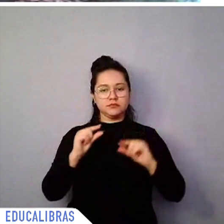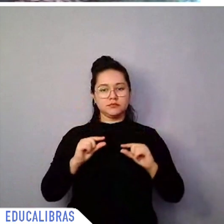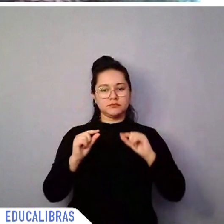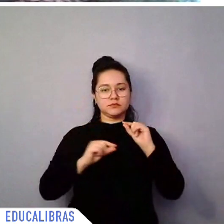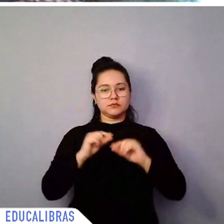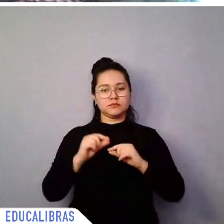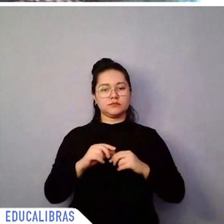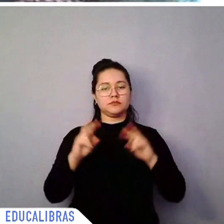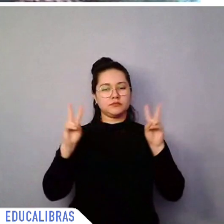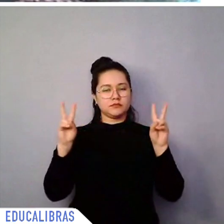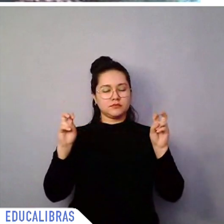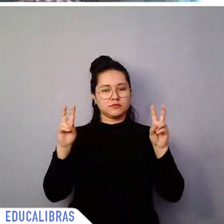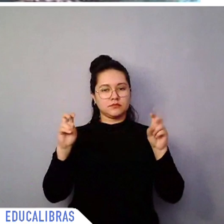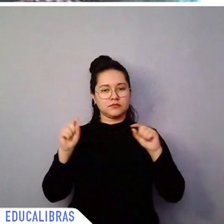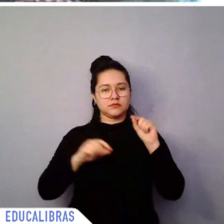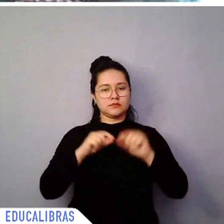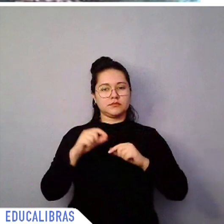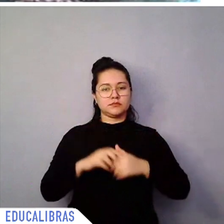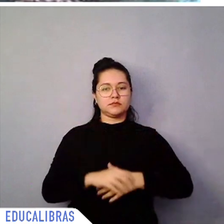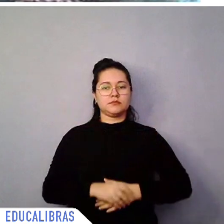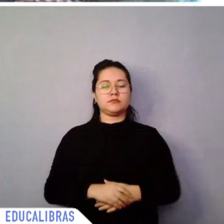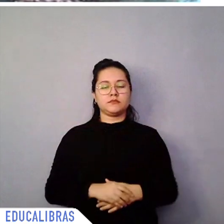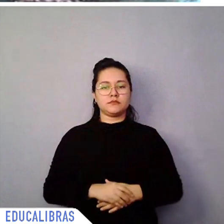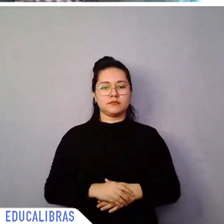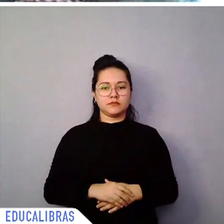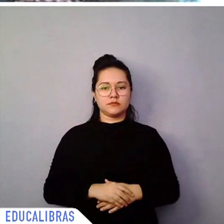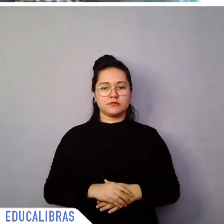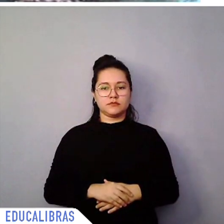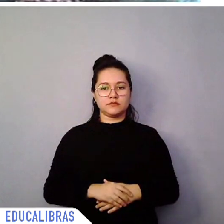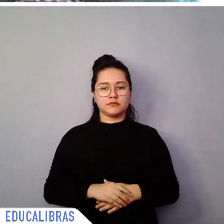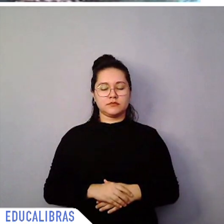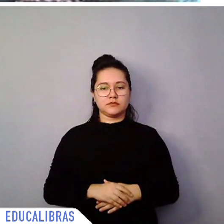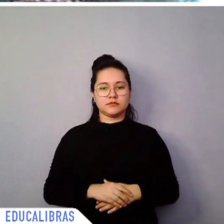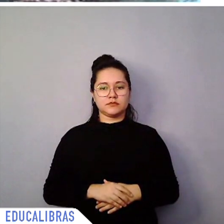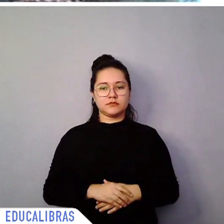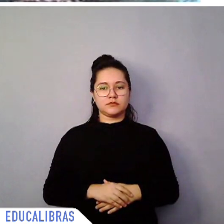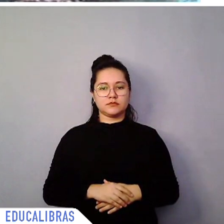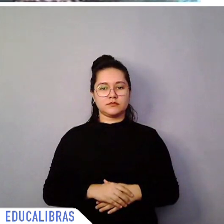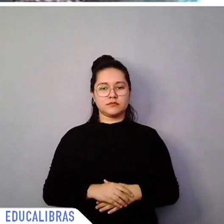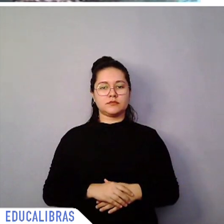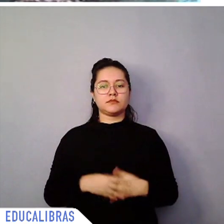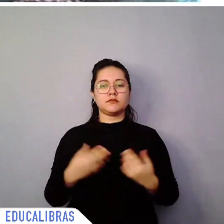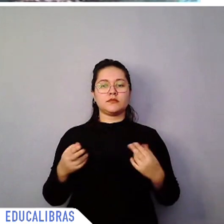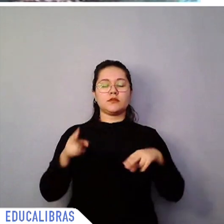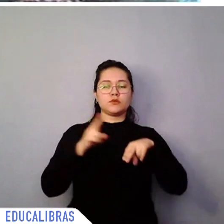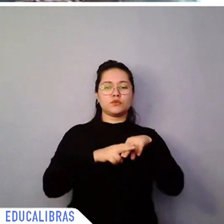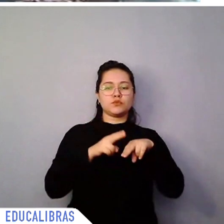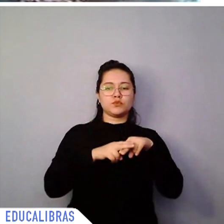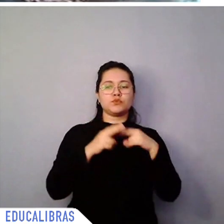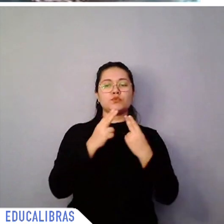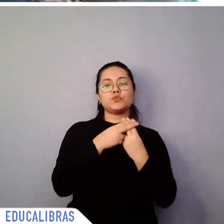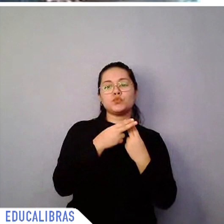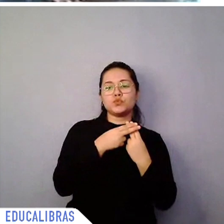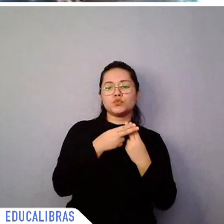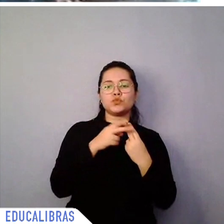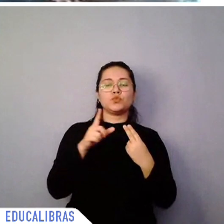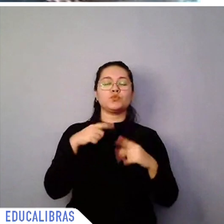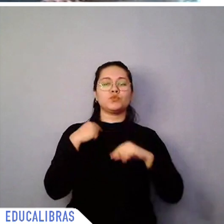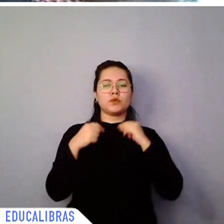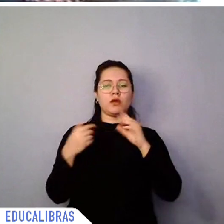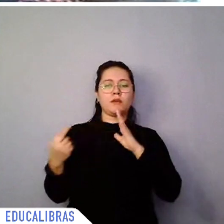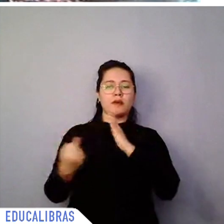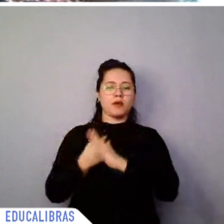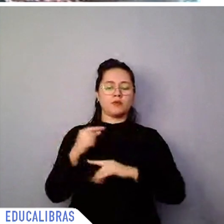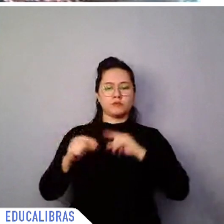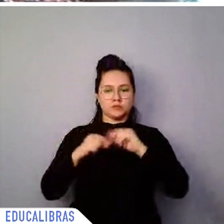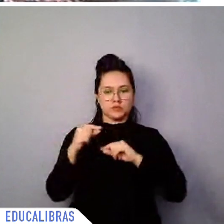And then, okay, now moving to another question and talking a little bit about what Alexandre said, talking about the